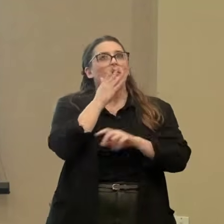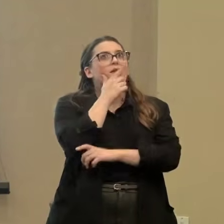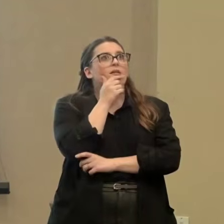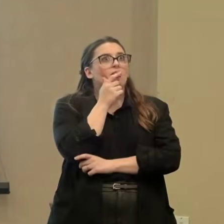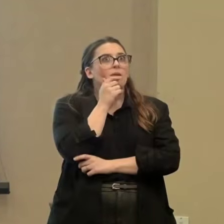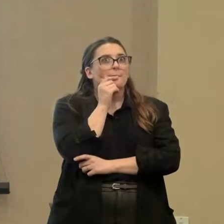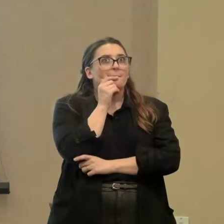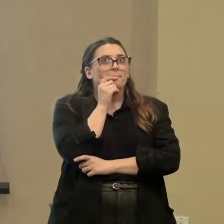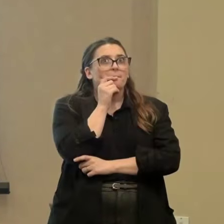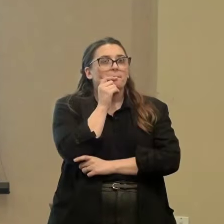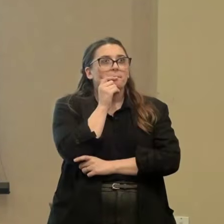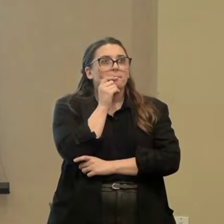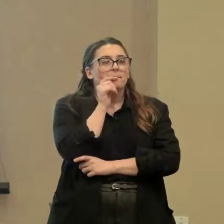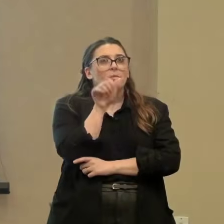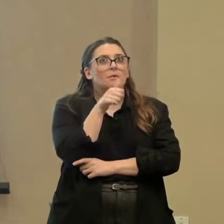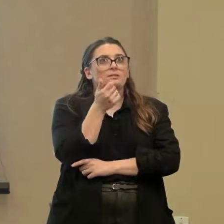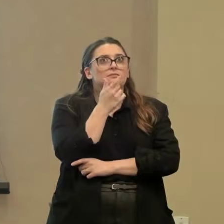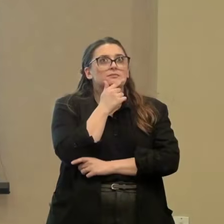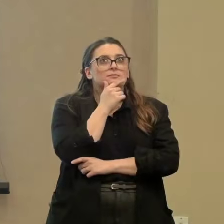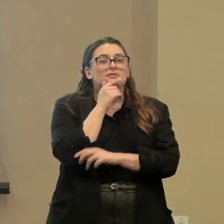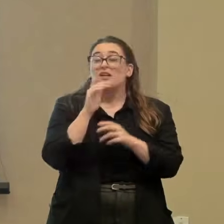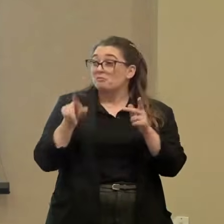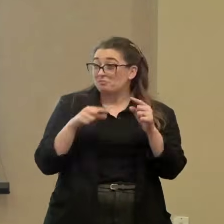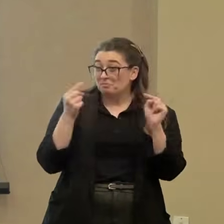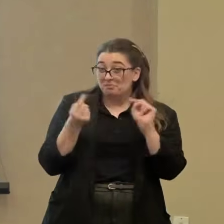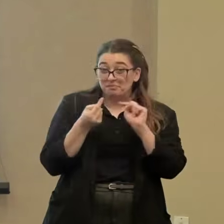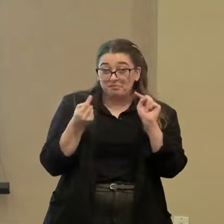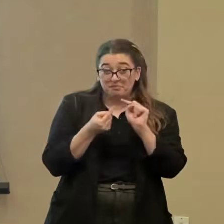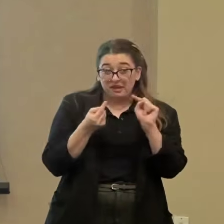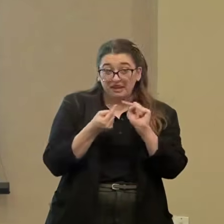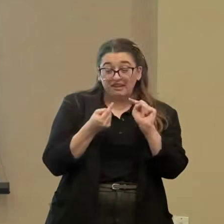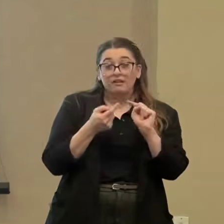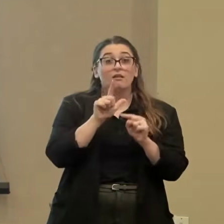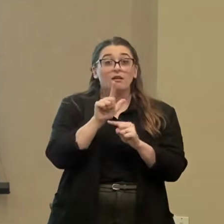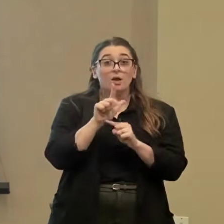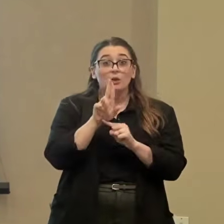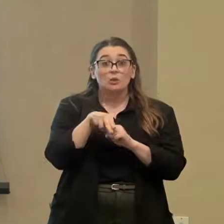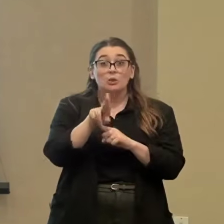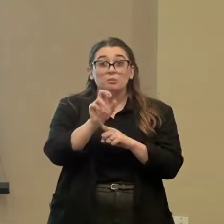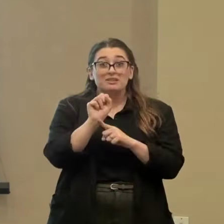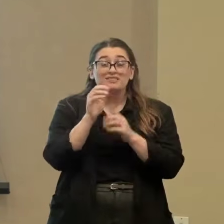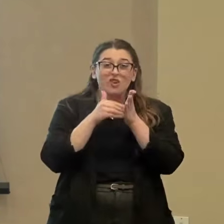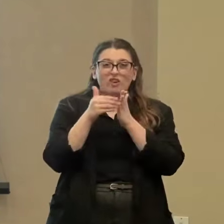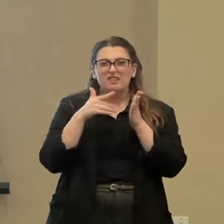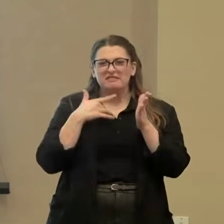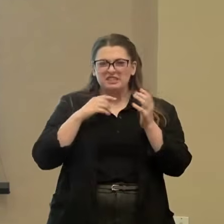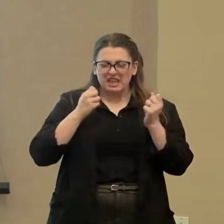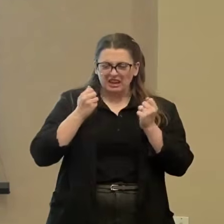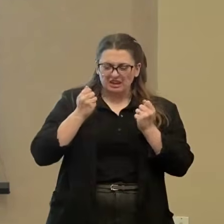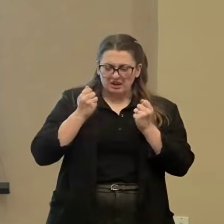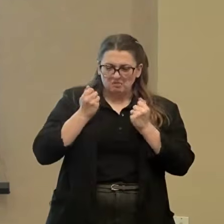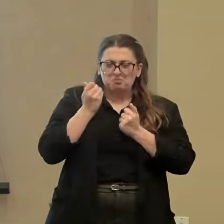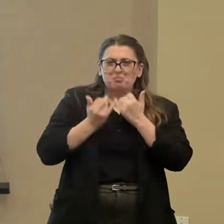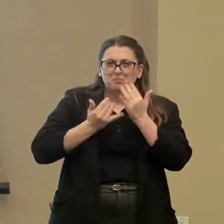Other things to look out for is the type of pain. As I said, lupus can sometimes burn and sting. Not to